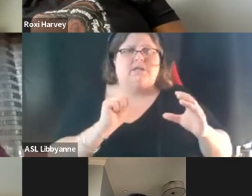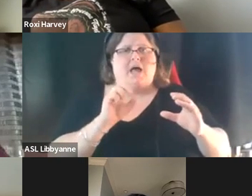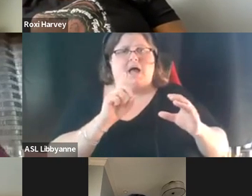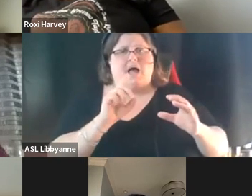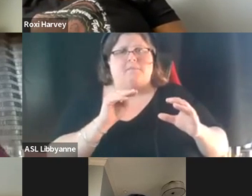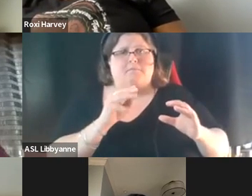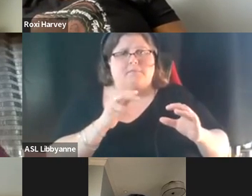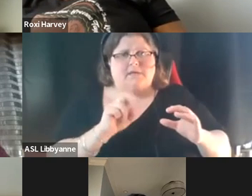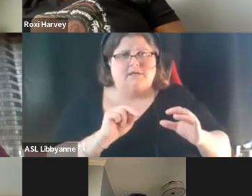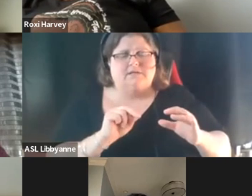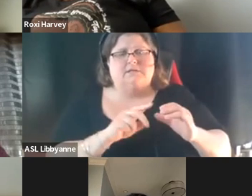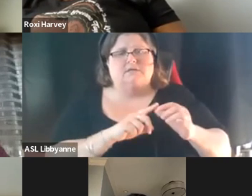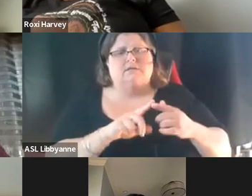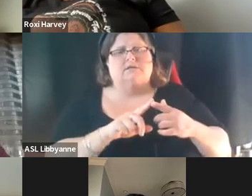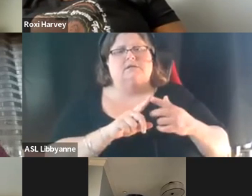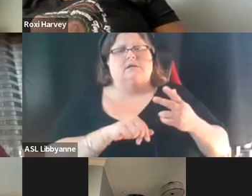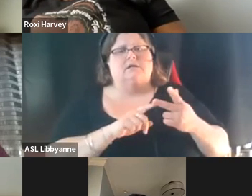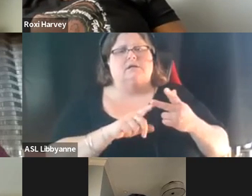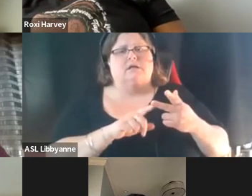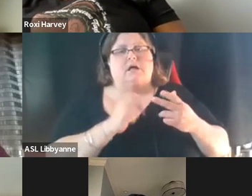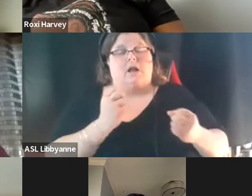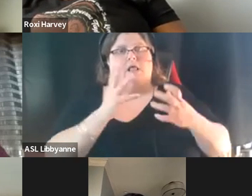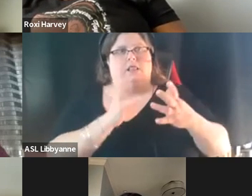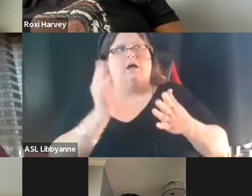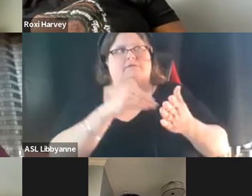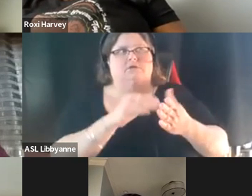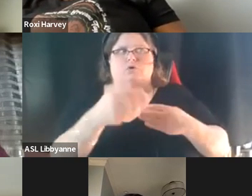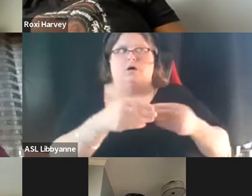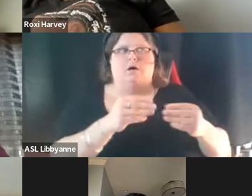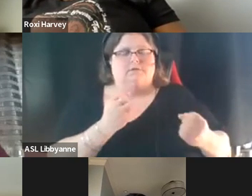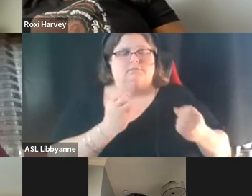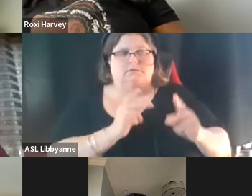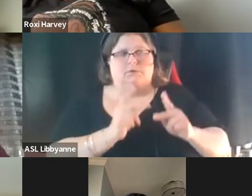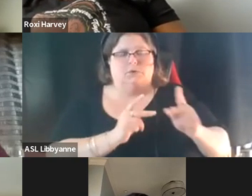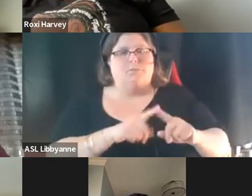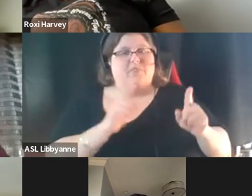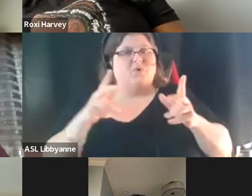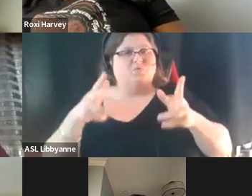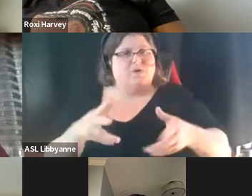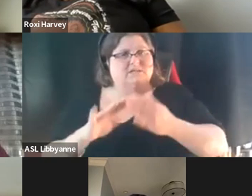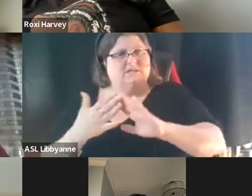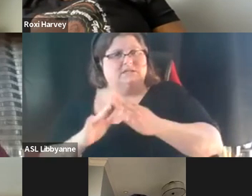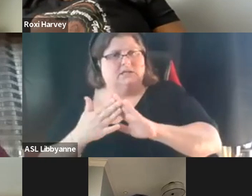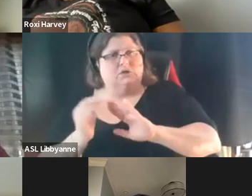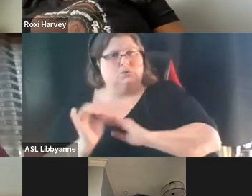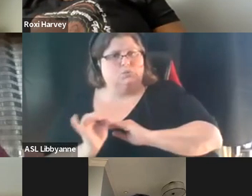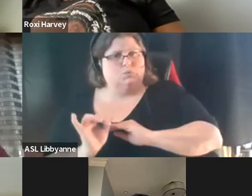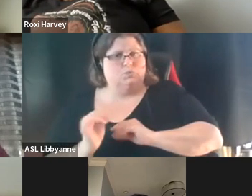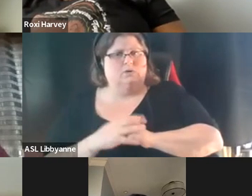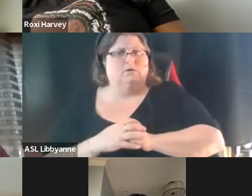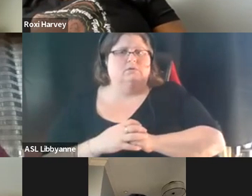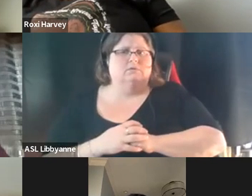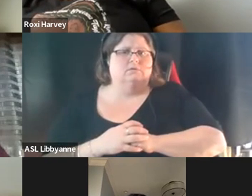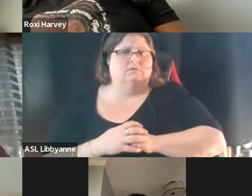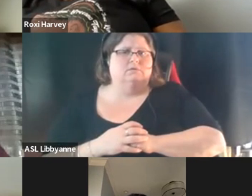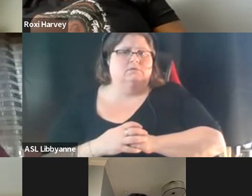and a lot of central office people, but then also the rest of the city. So that would be my